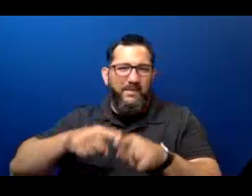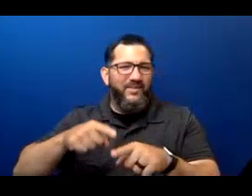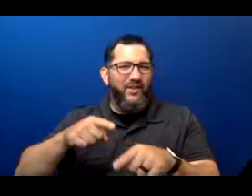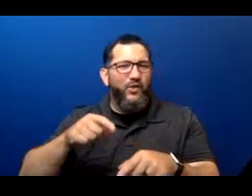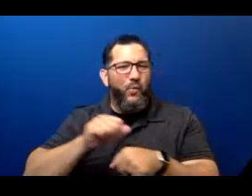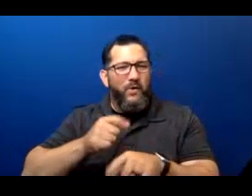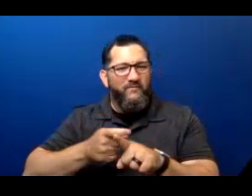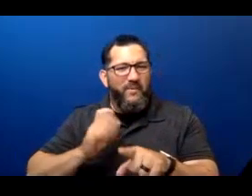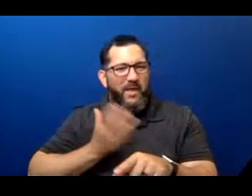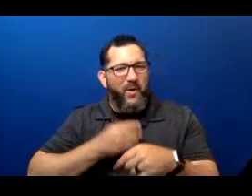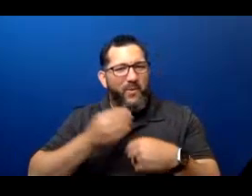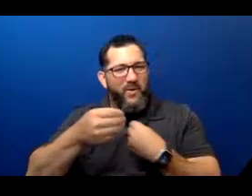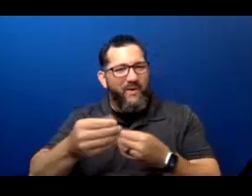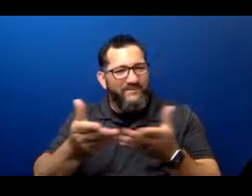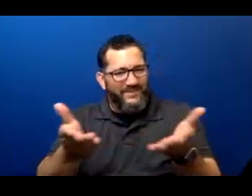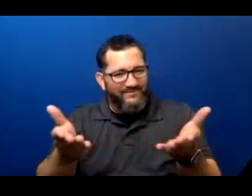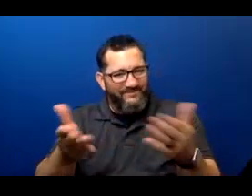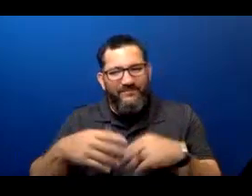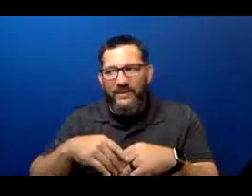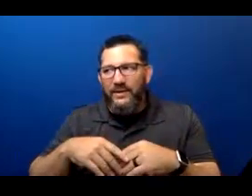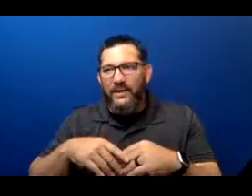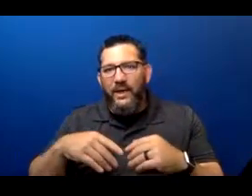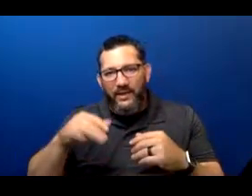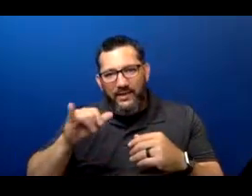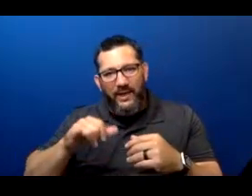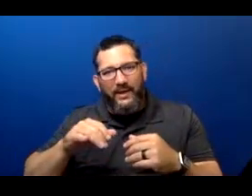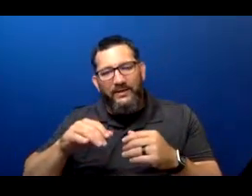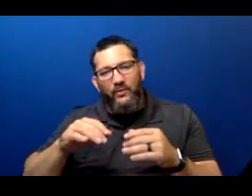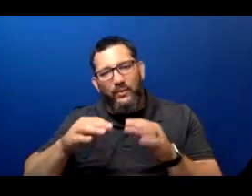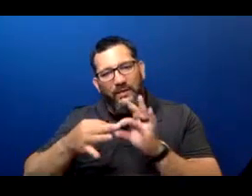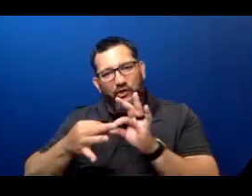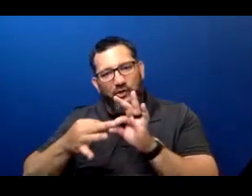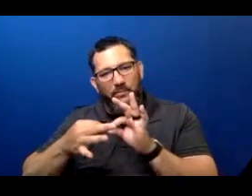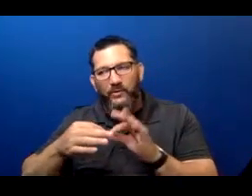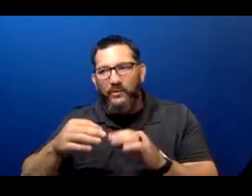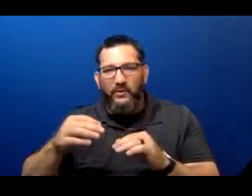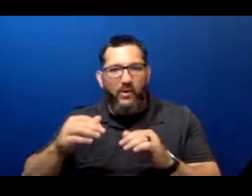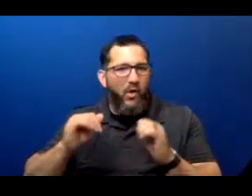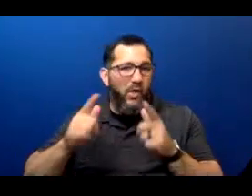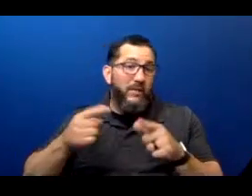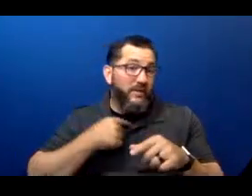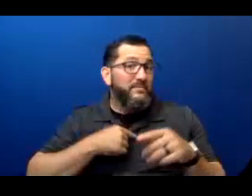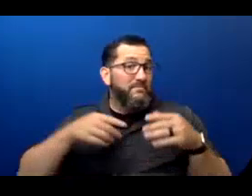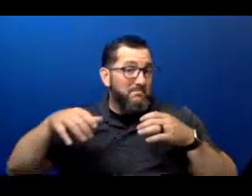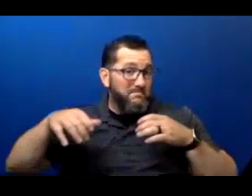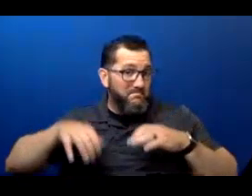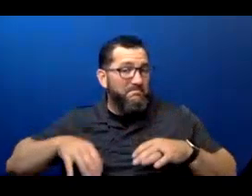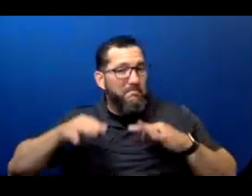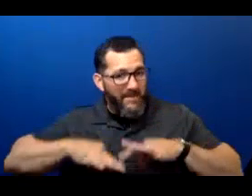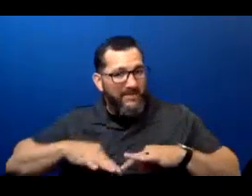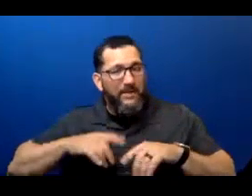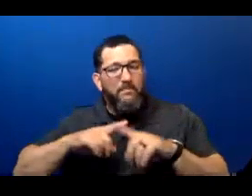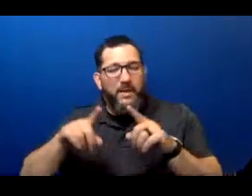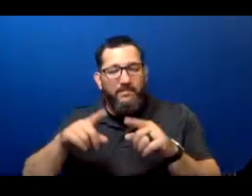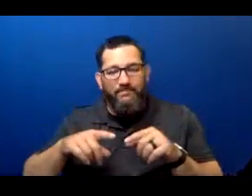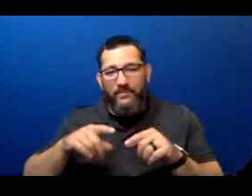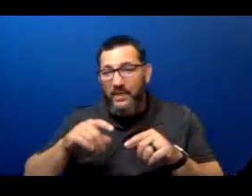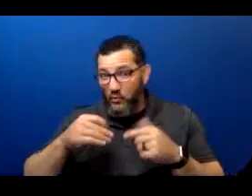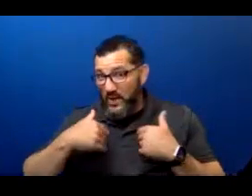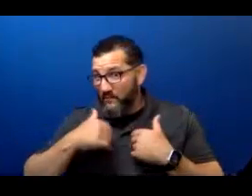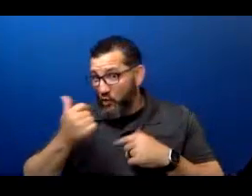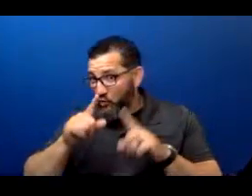very symbiotic relationship we have with the division, and we're all benefiting. But if there are there any other questions about